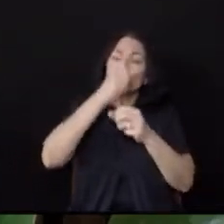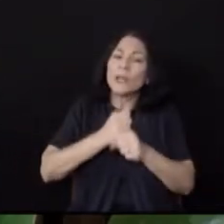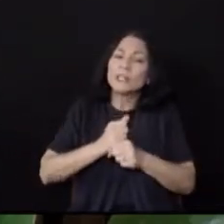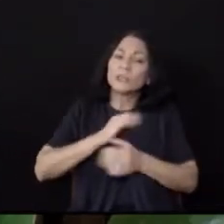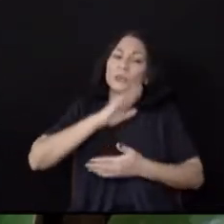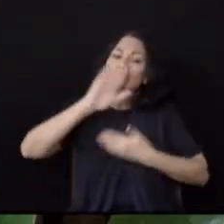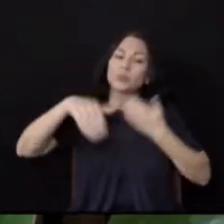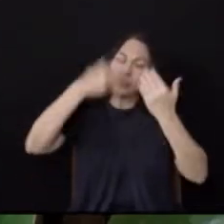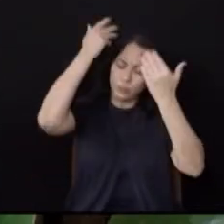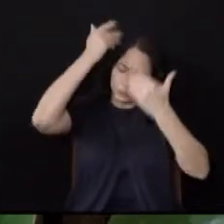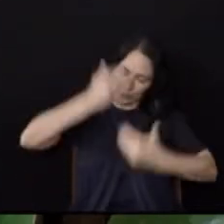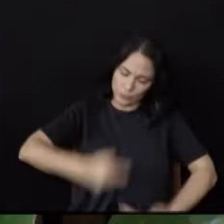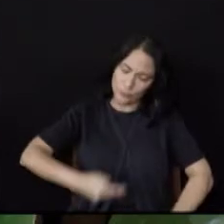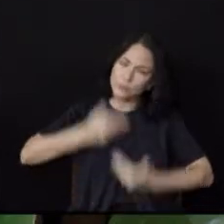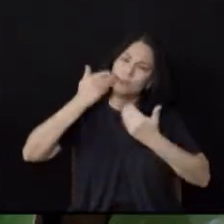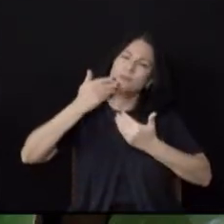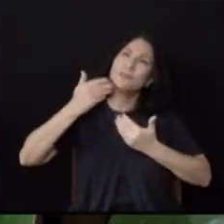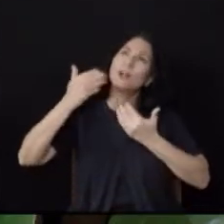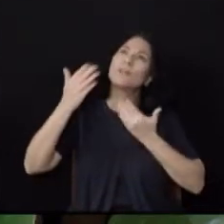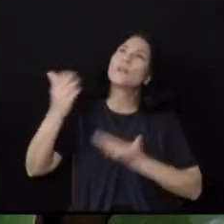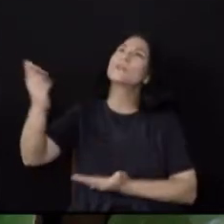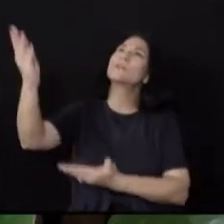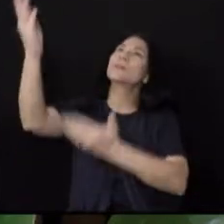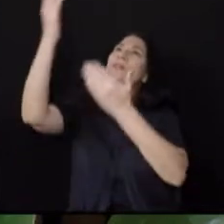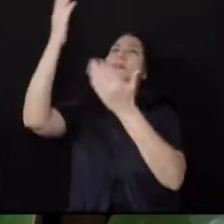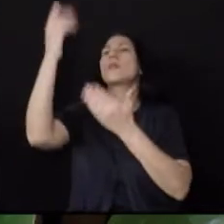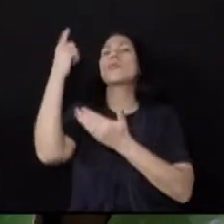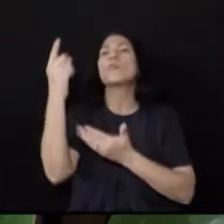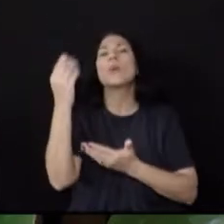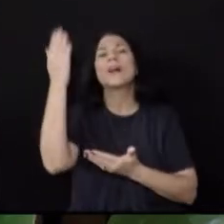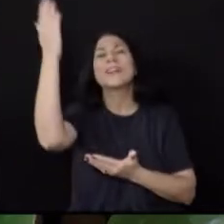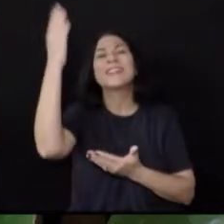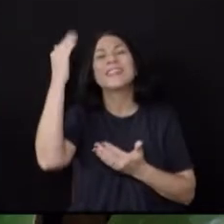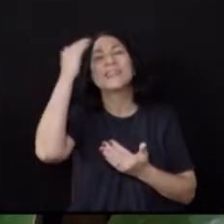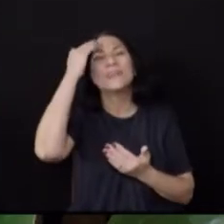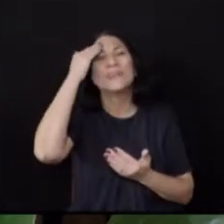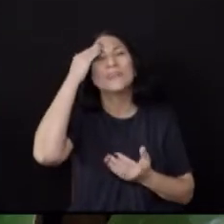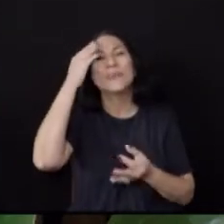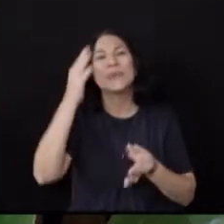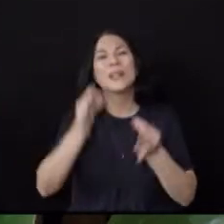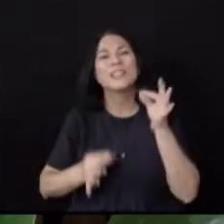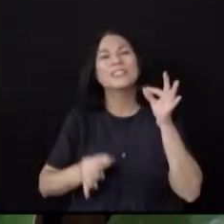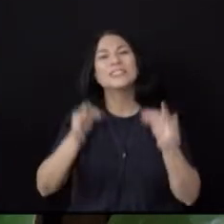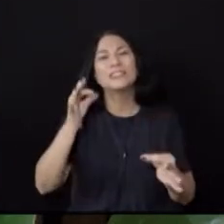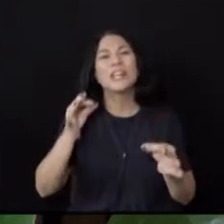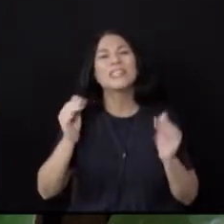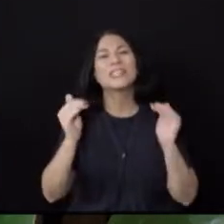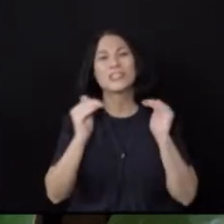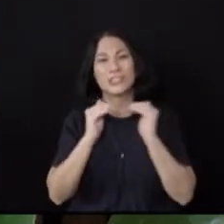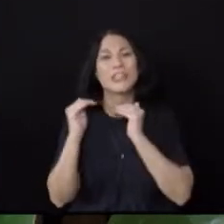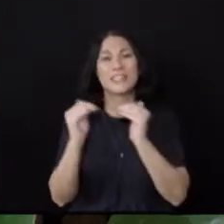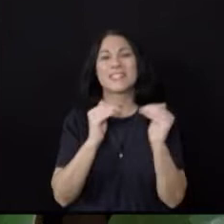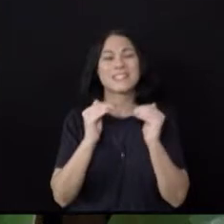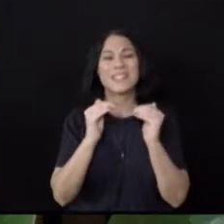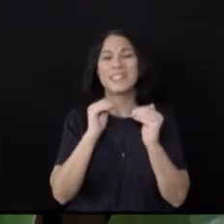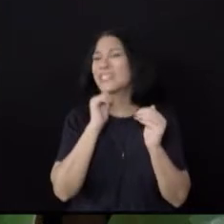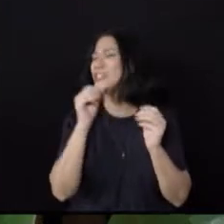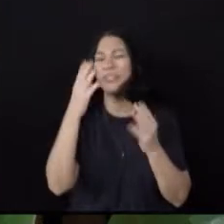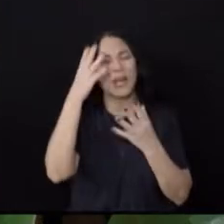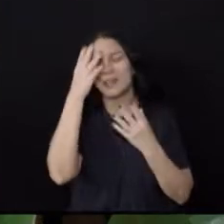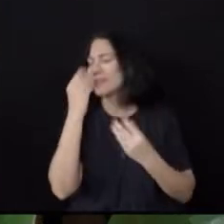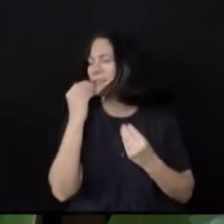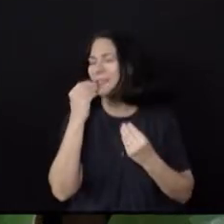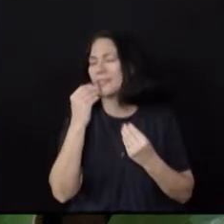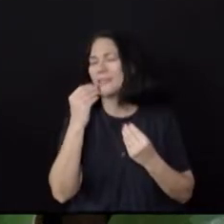his whole entirety of being to the one he knew judges justly, the one who does not slumber or sleep, the one